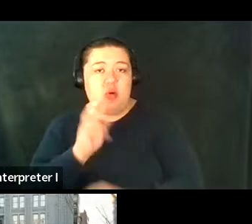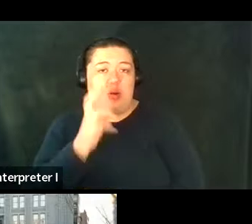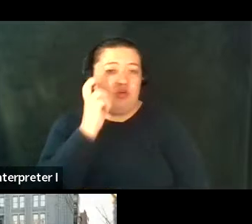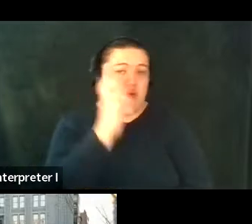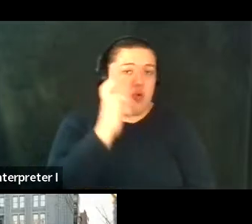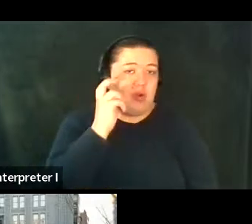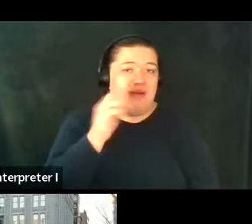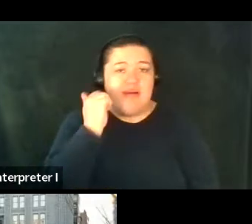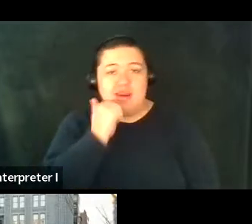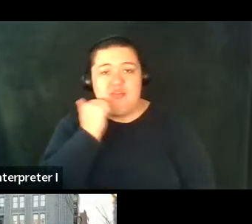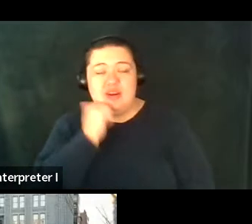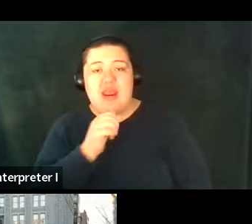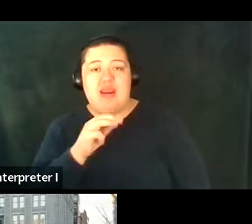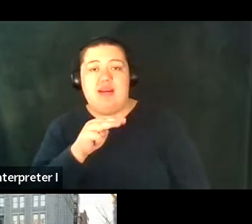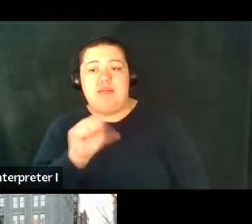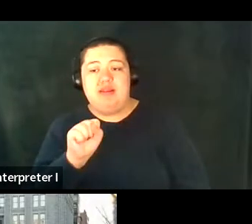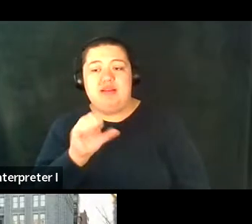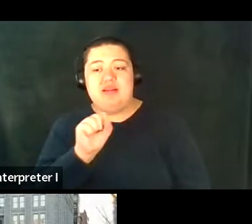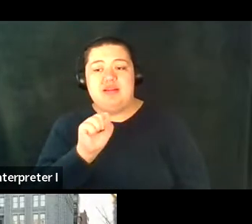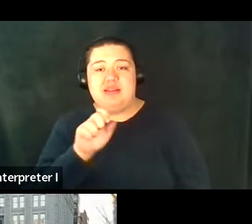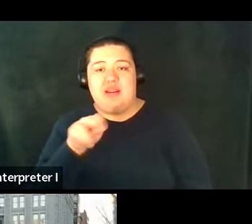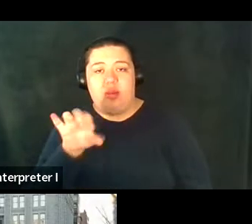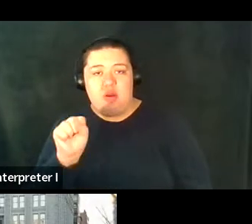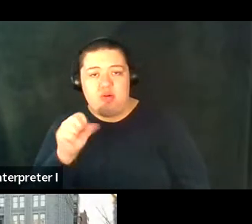day. Ms. Santos said that